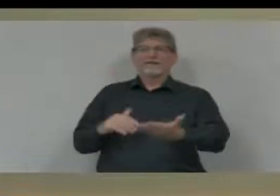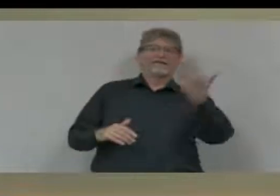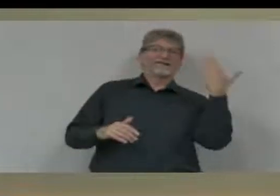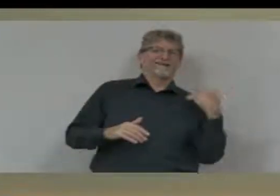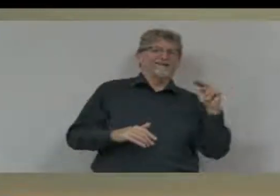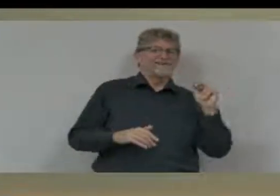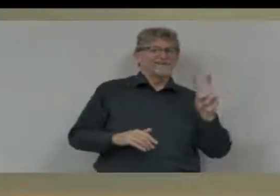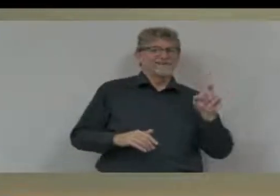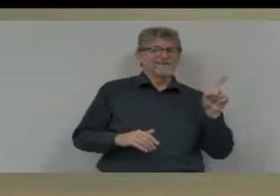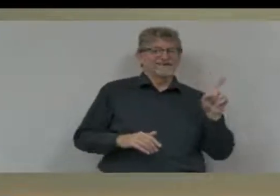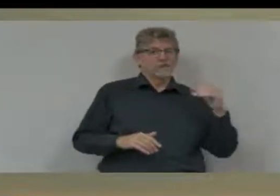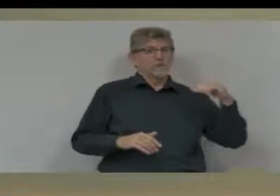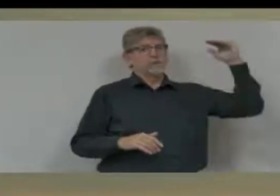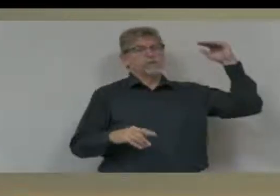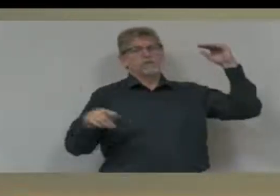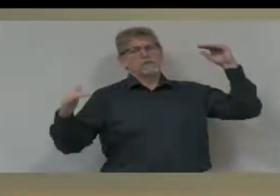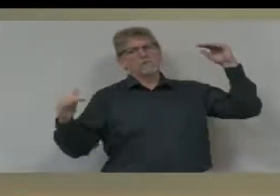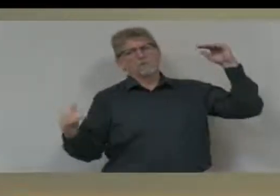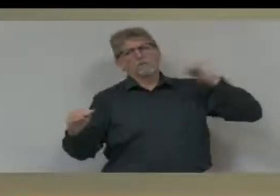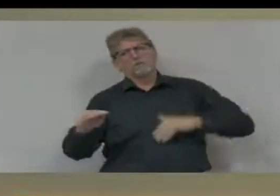January.